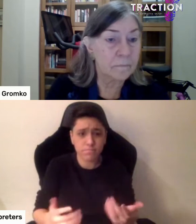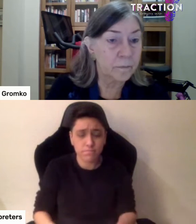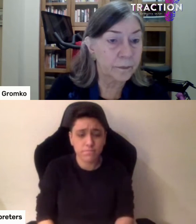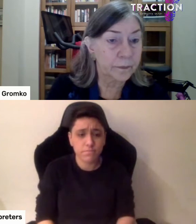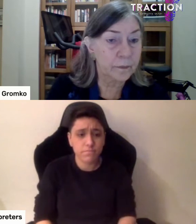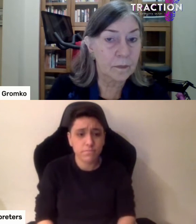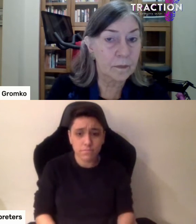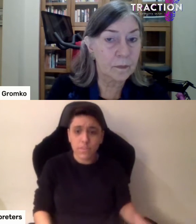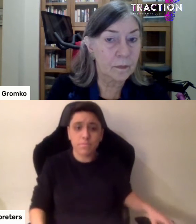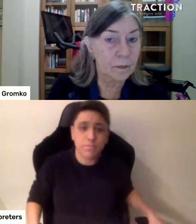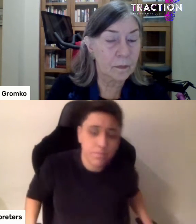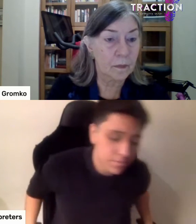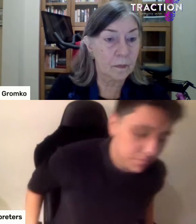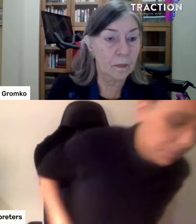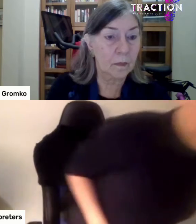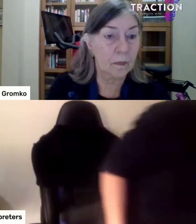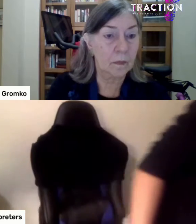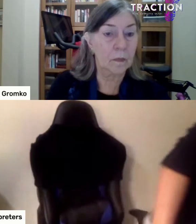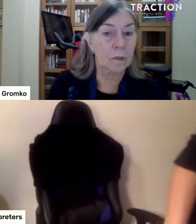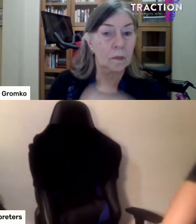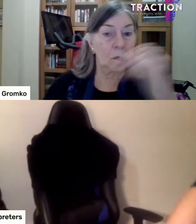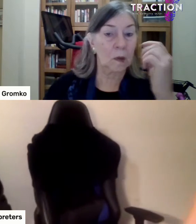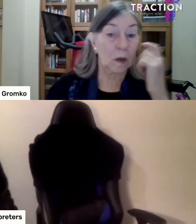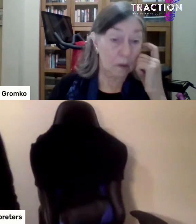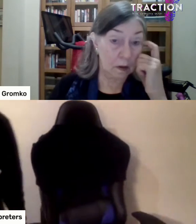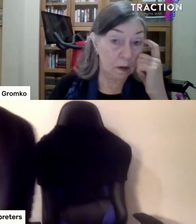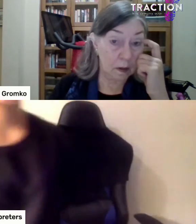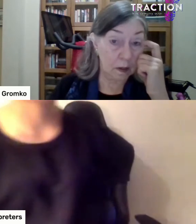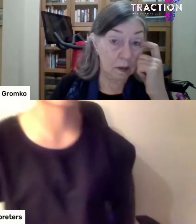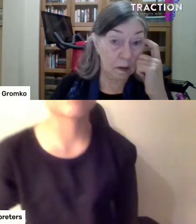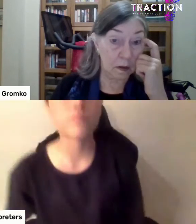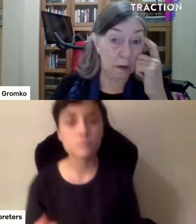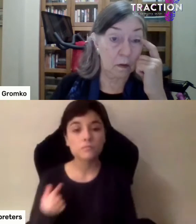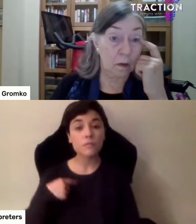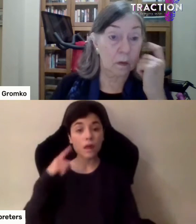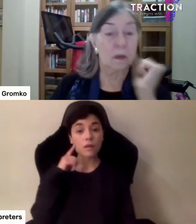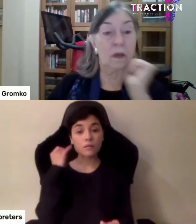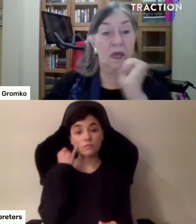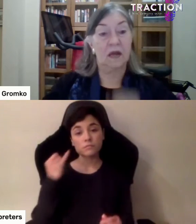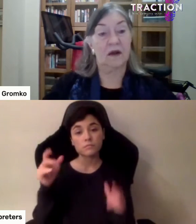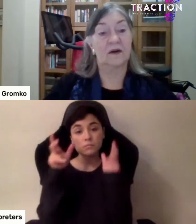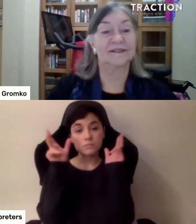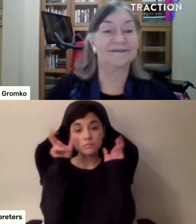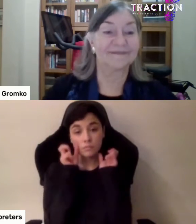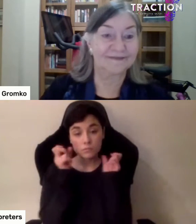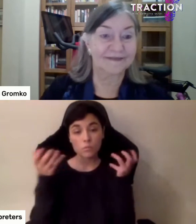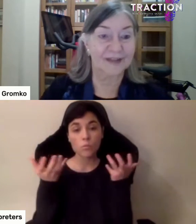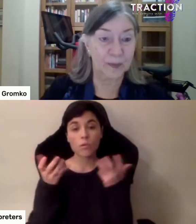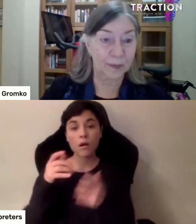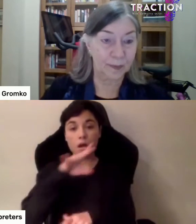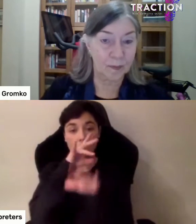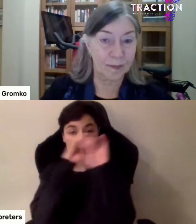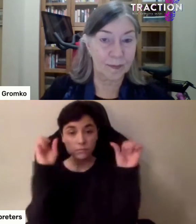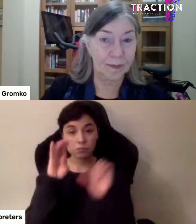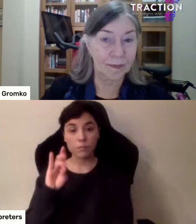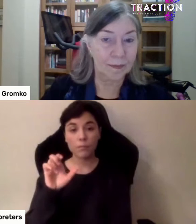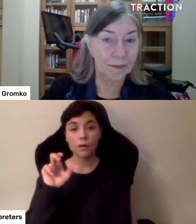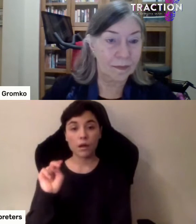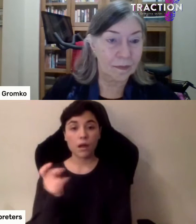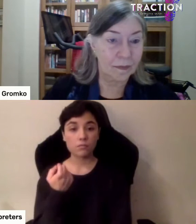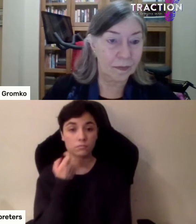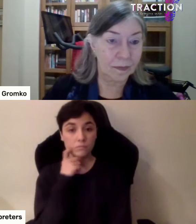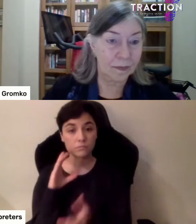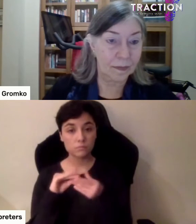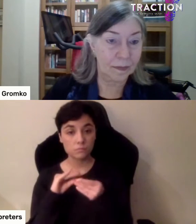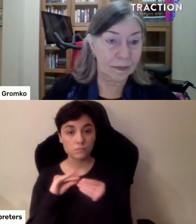Well, I think if you listen to what President Biden just said about the 4th of July, so that's a very positive and affirmative way to come out and say, you know